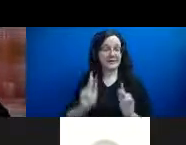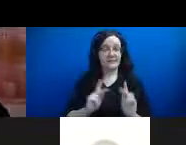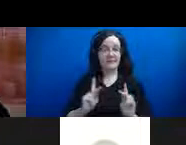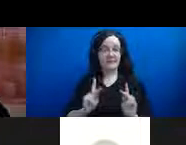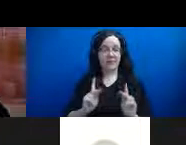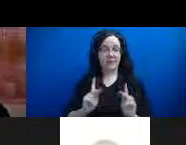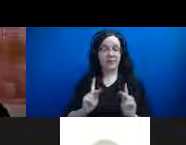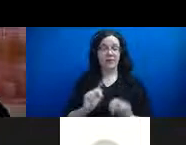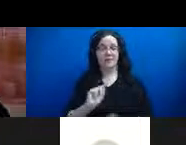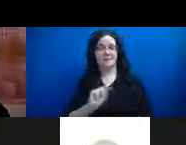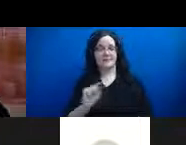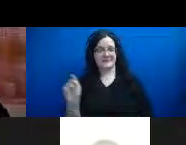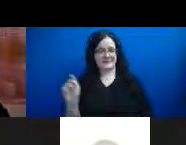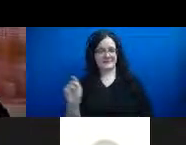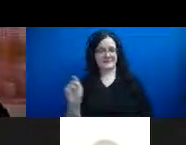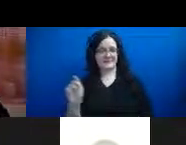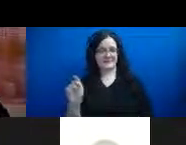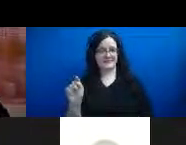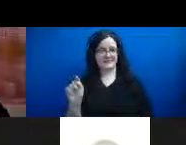who have gambling